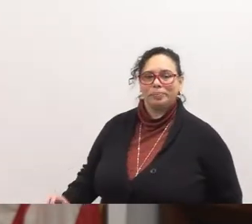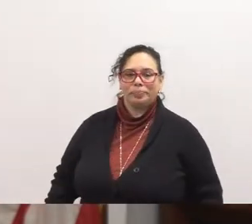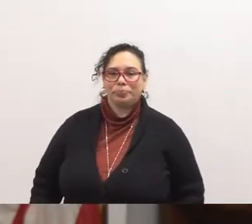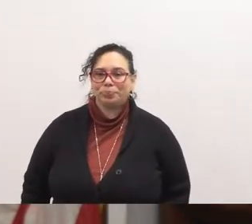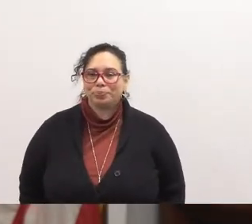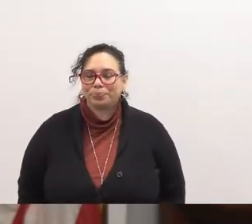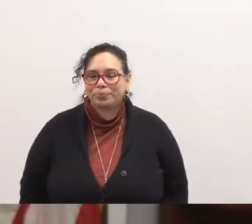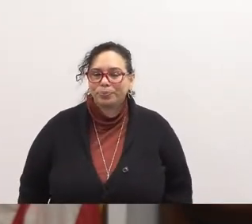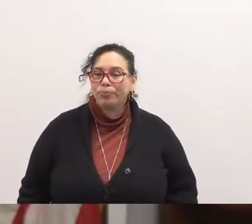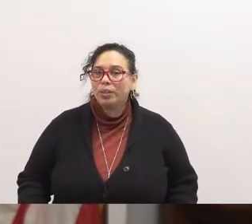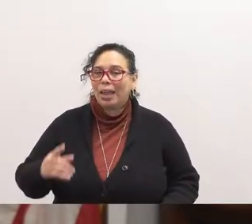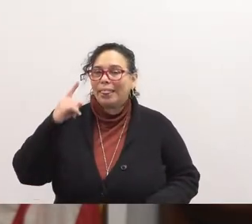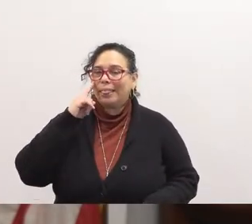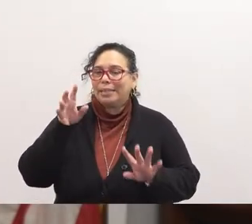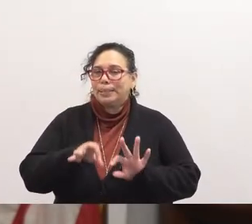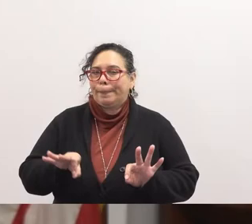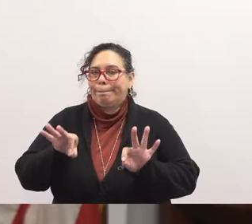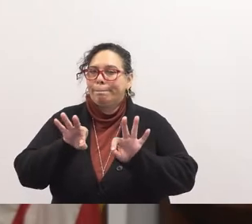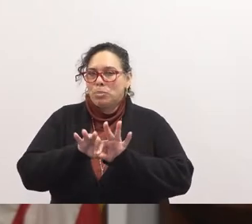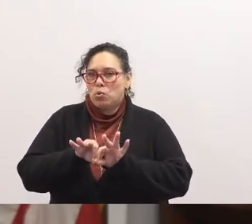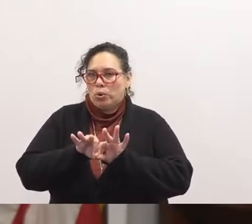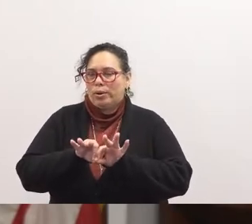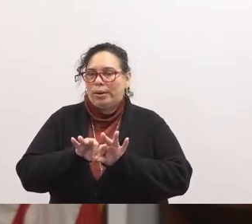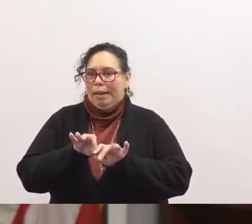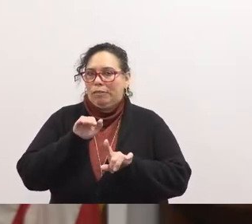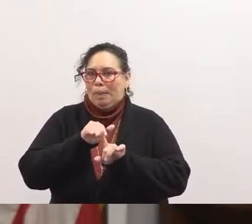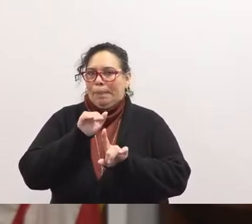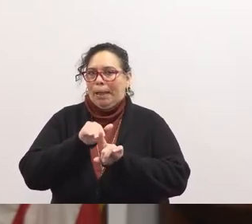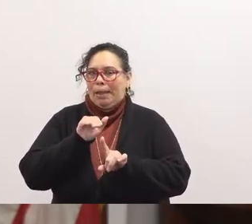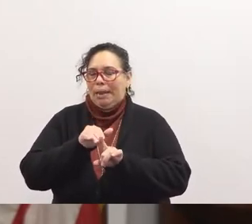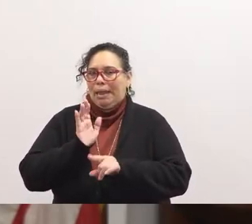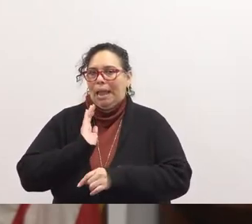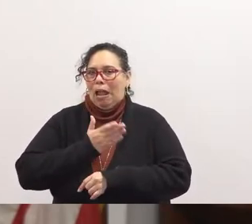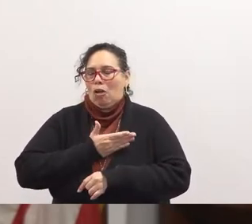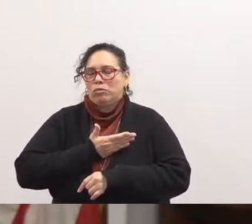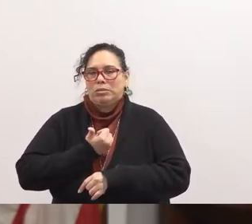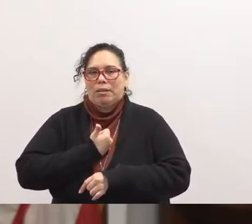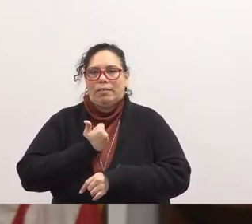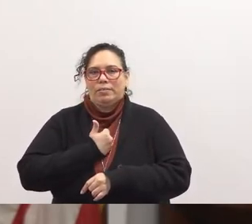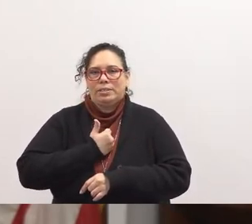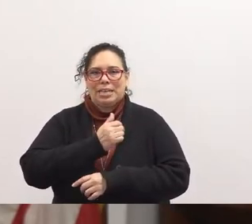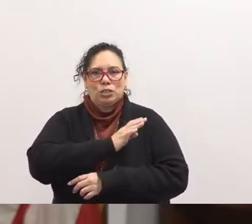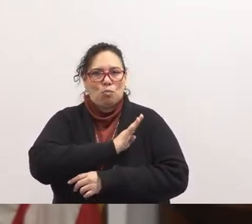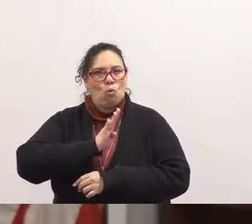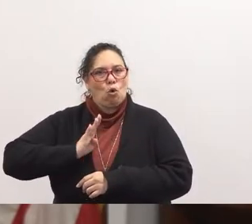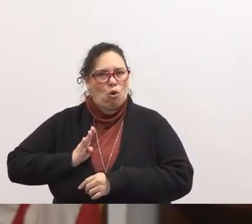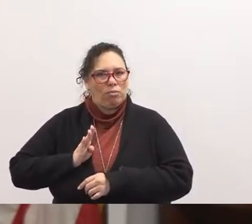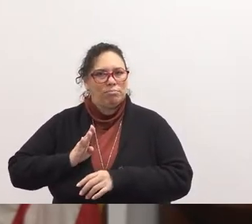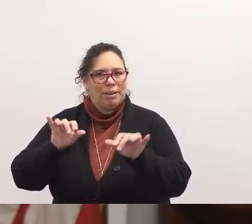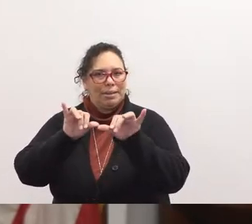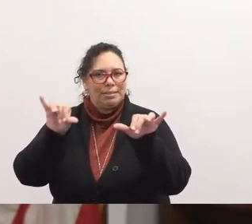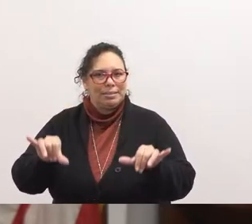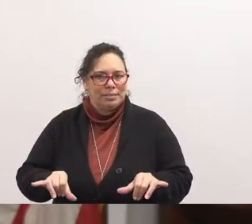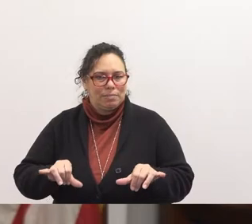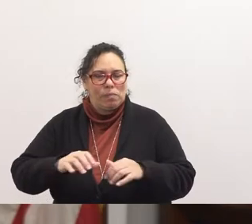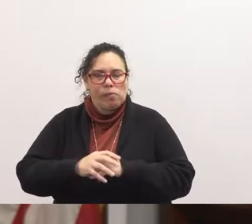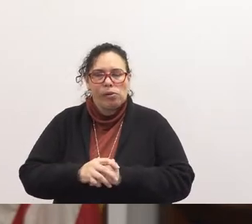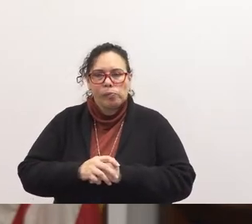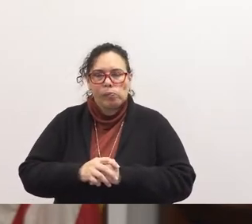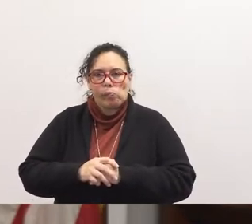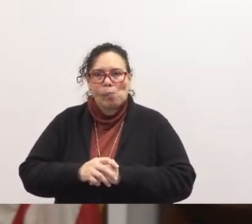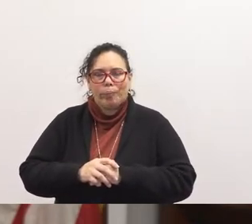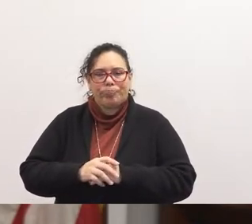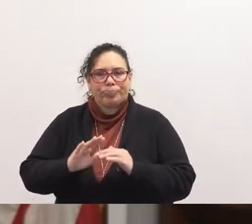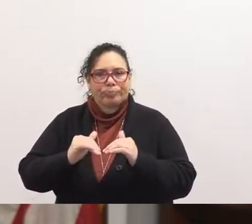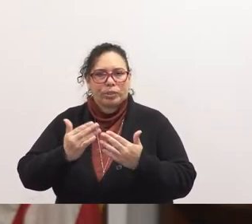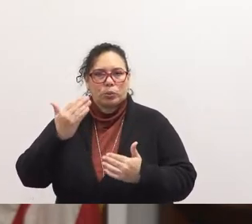I think it's important to keep reminding ourselves as a board and as a system that the way that we